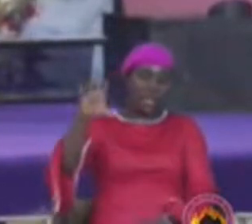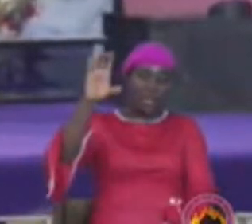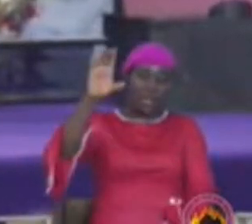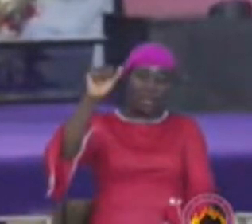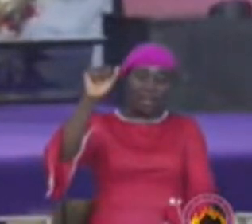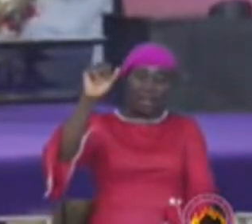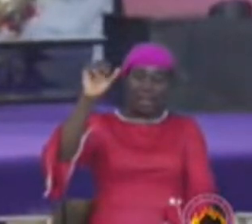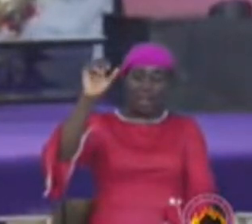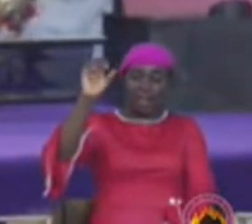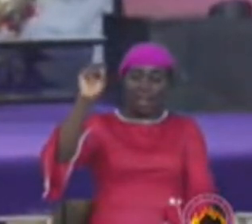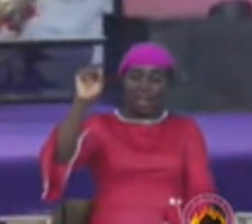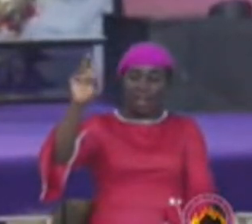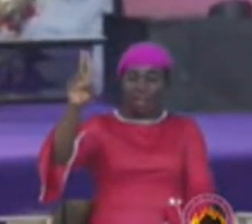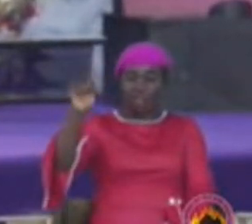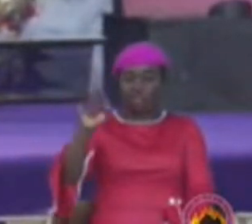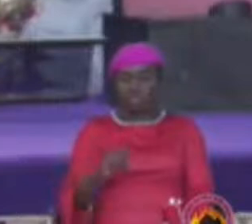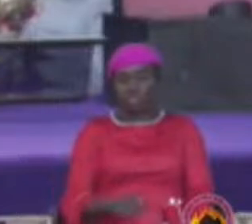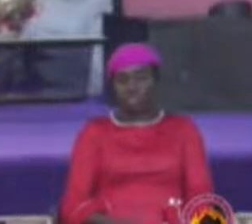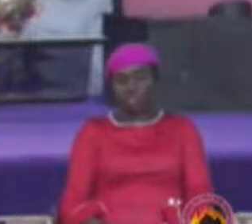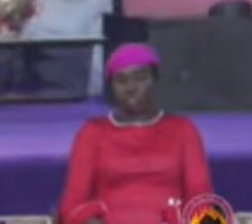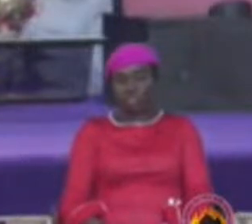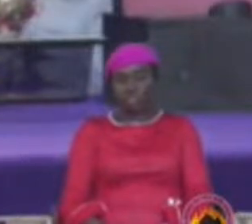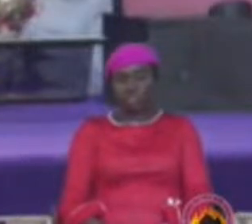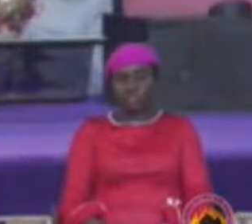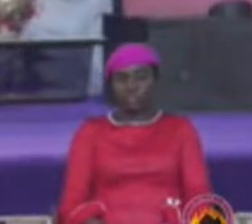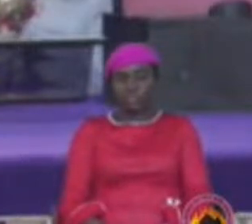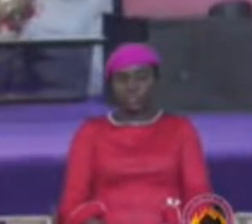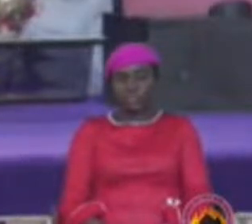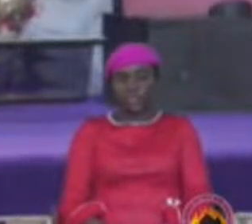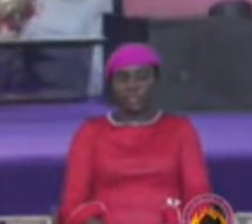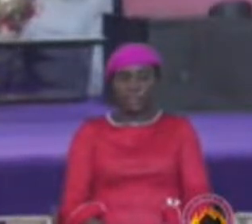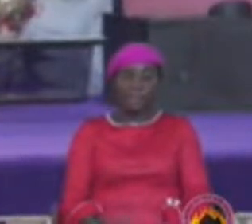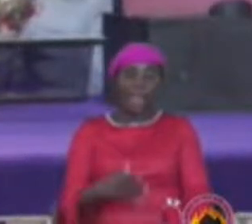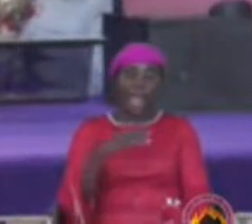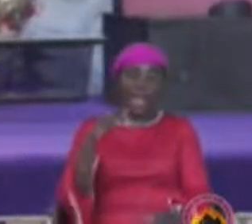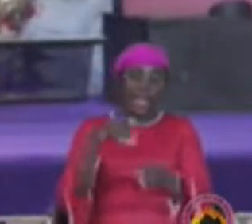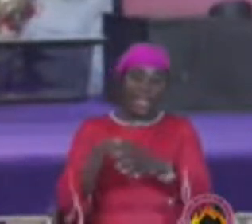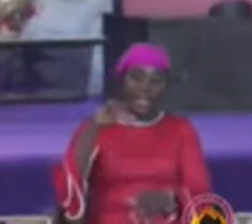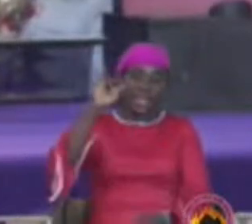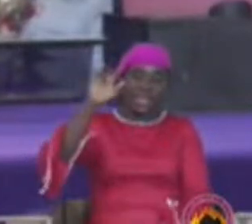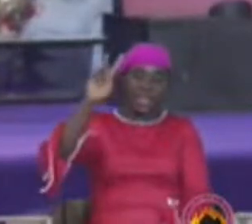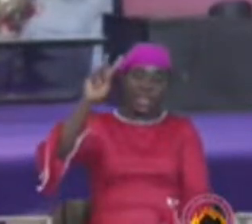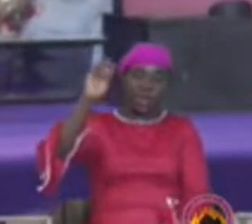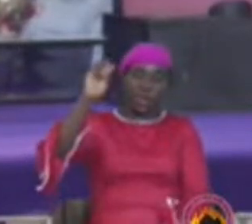that is BRT Terminal, Ikotun bus stop.